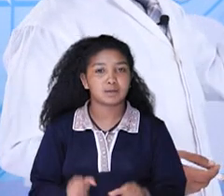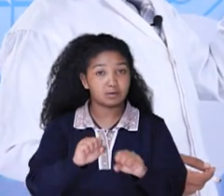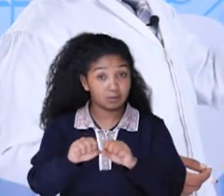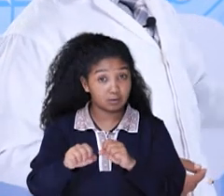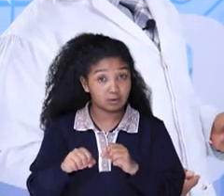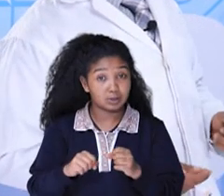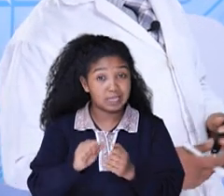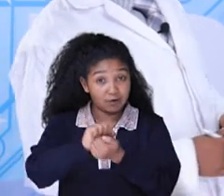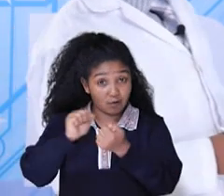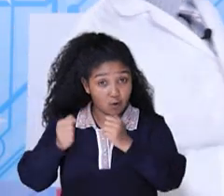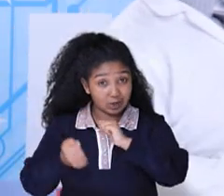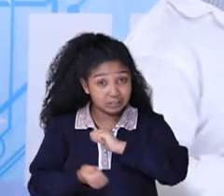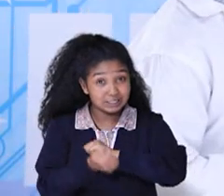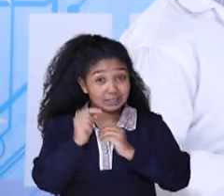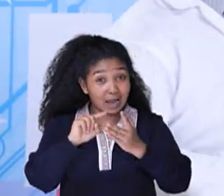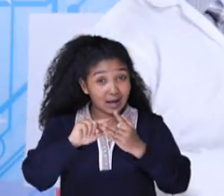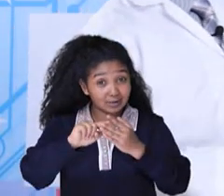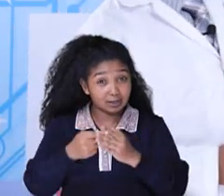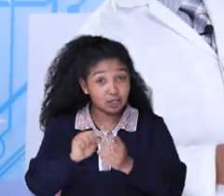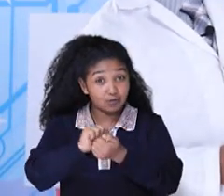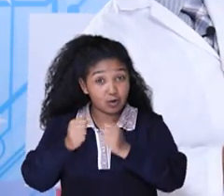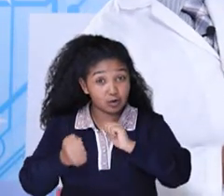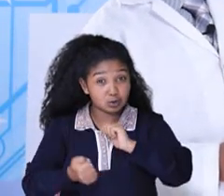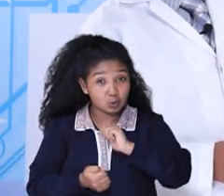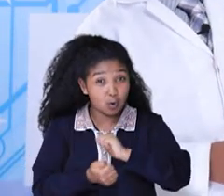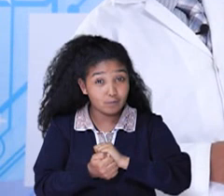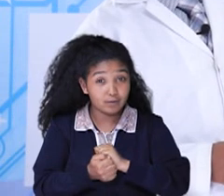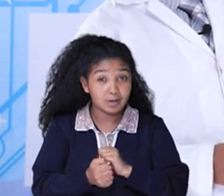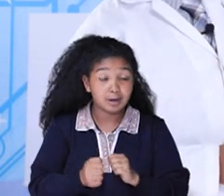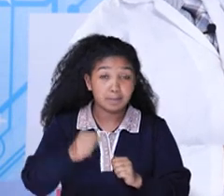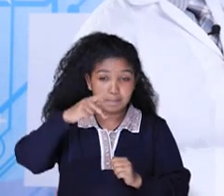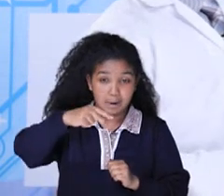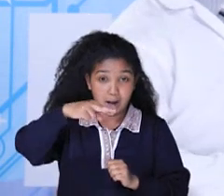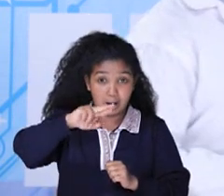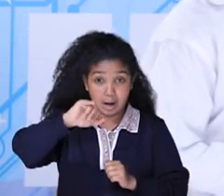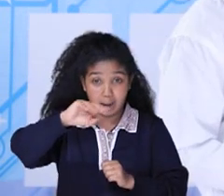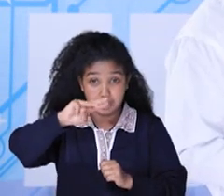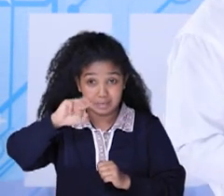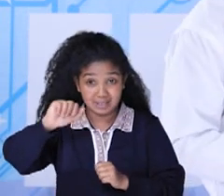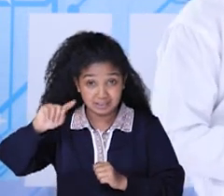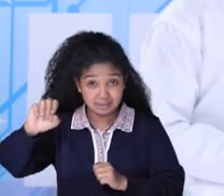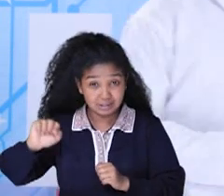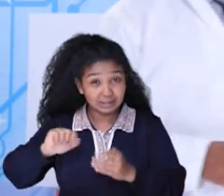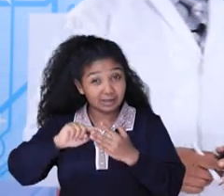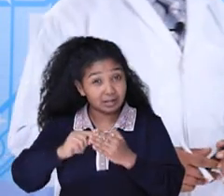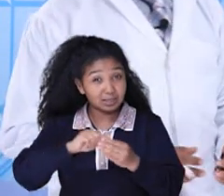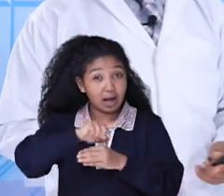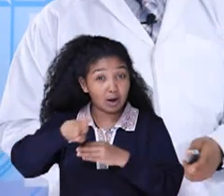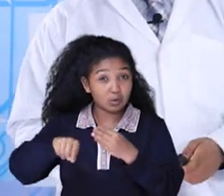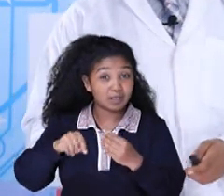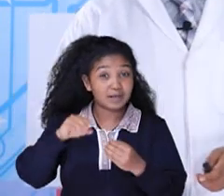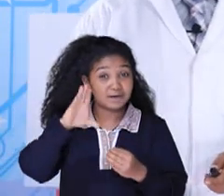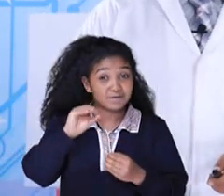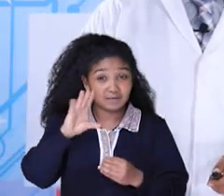So evolution starts, evolution of primates starts around